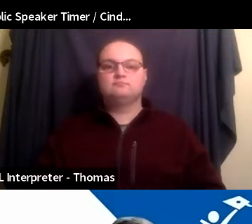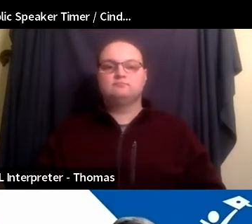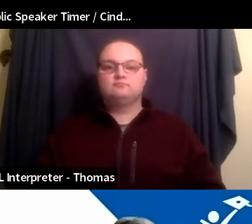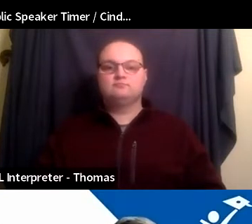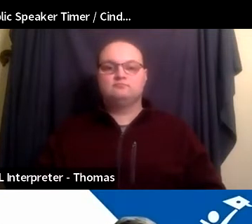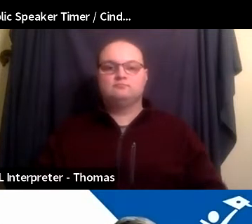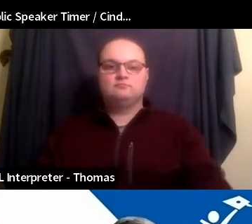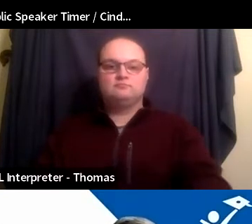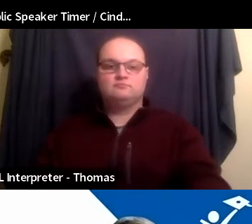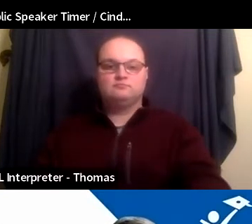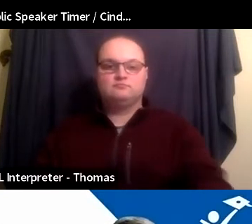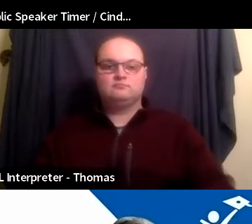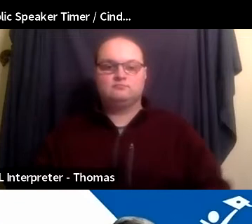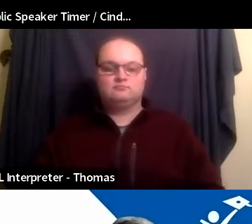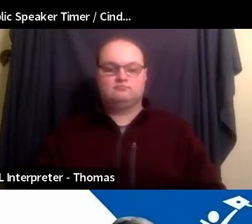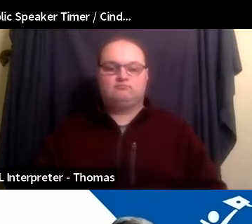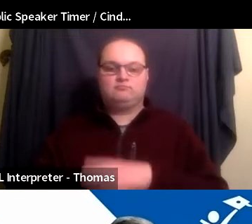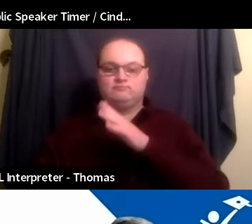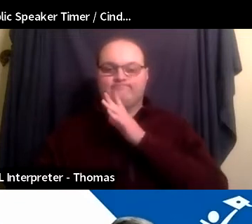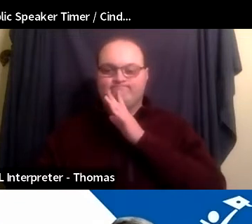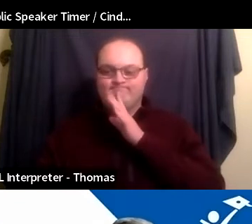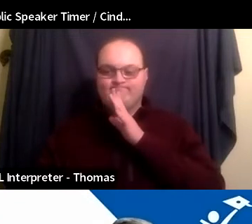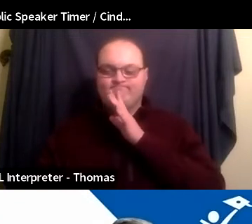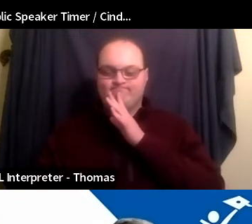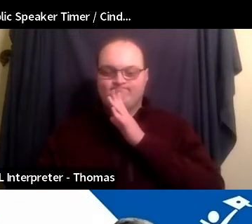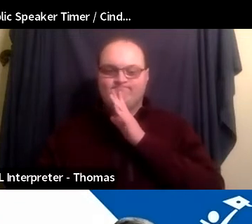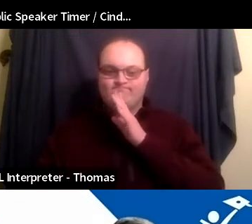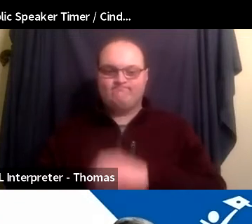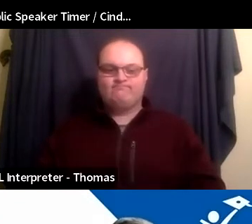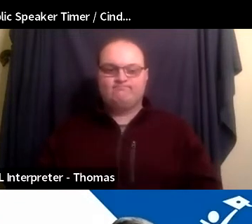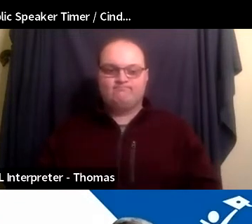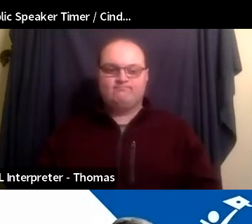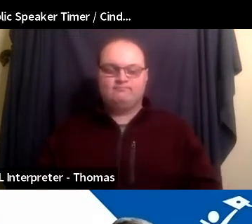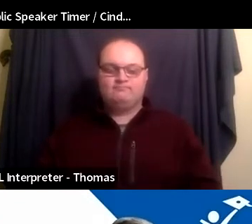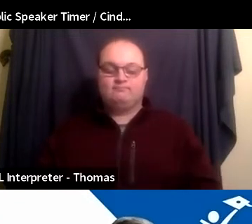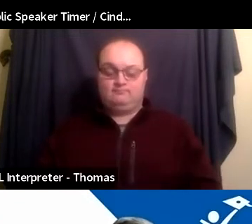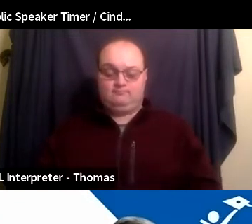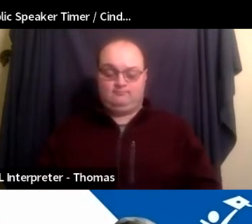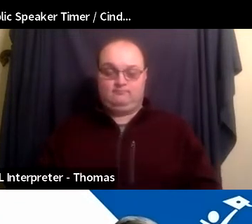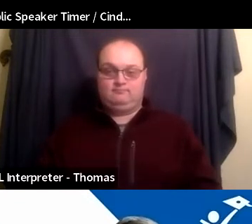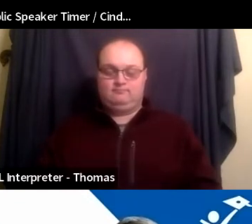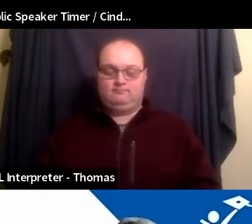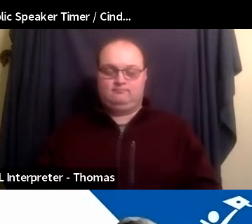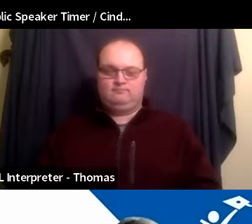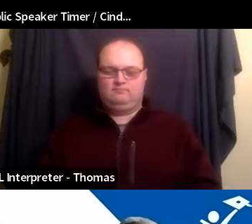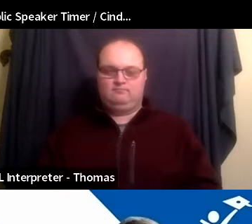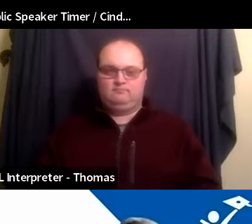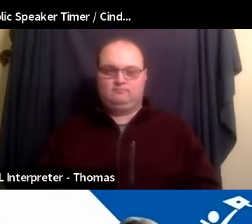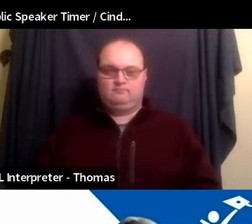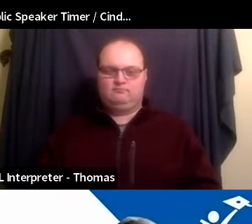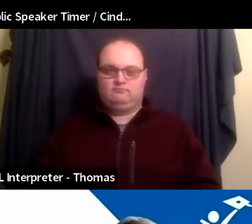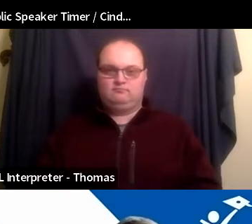carro. Entonces, pues sé que otros niños también pueden ir a la misma escuela,